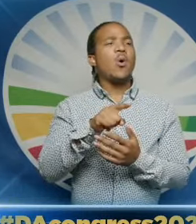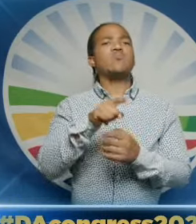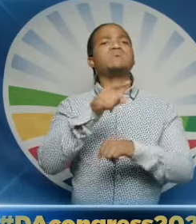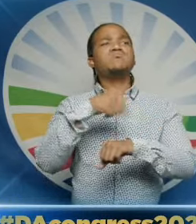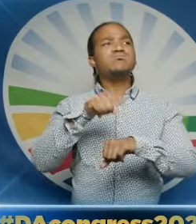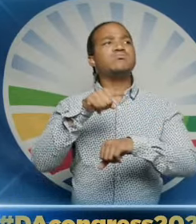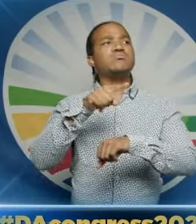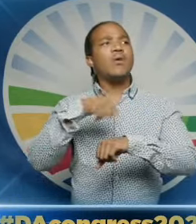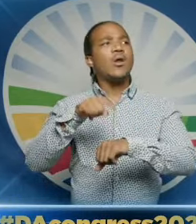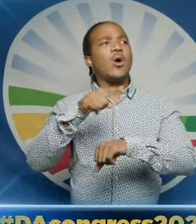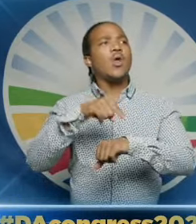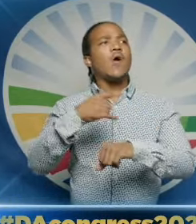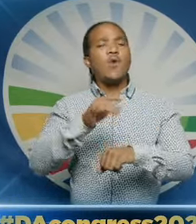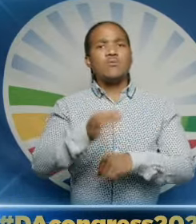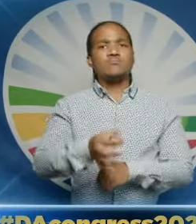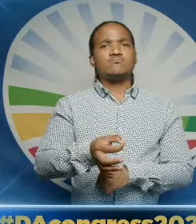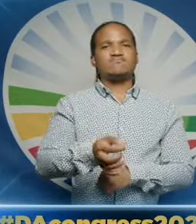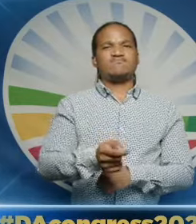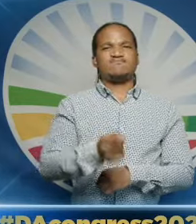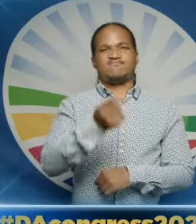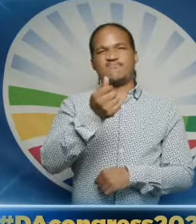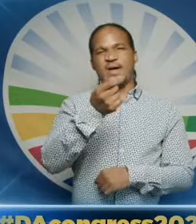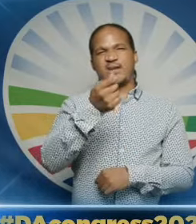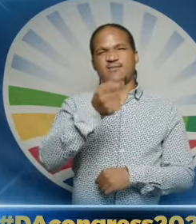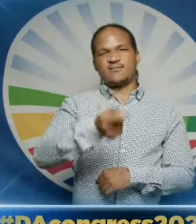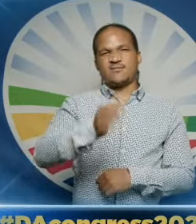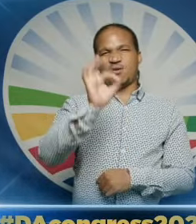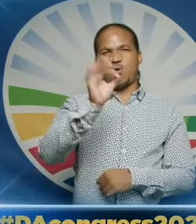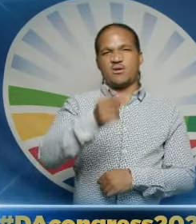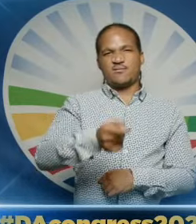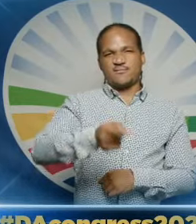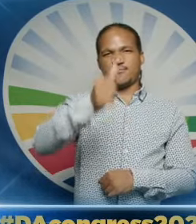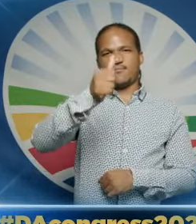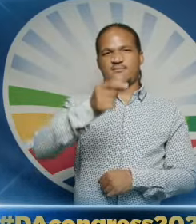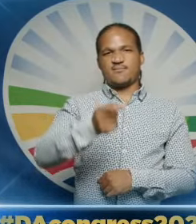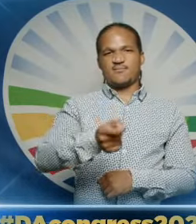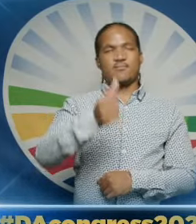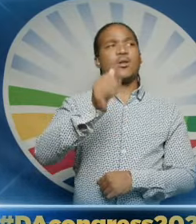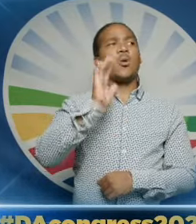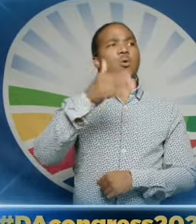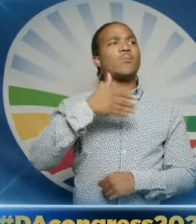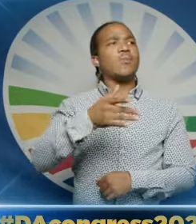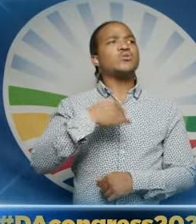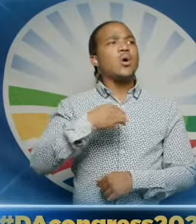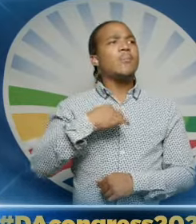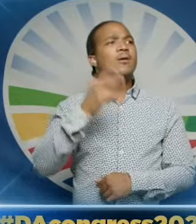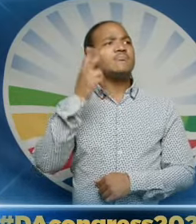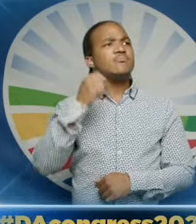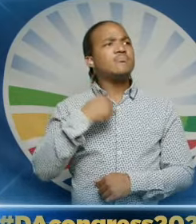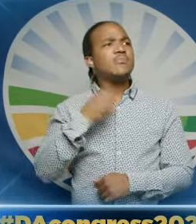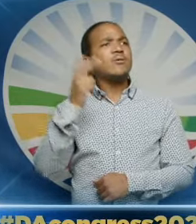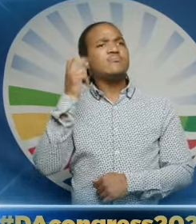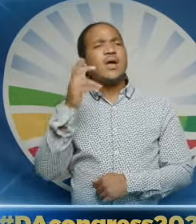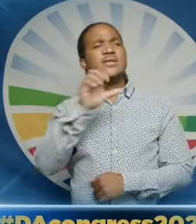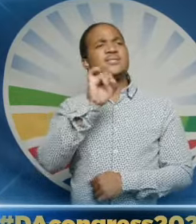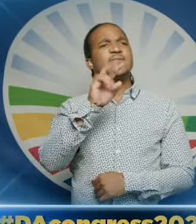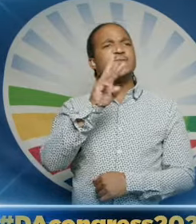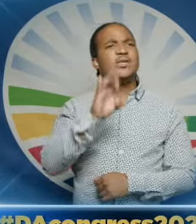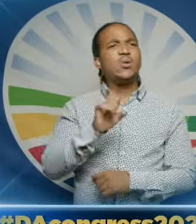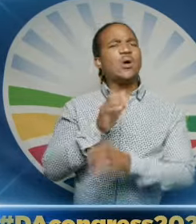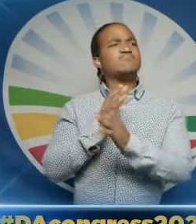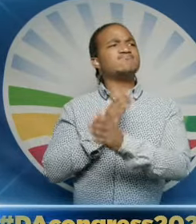the tossing of a coin. I'm reminded that I'm listening to Greg, I'm listening to Saviwe, and